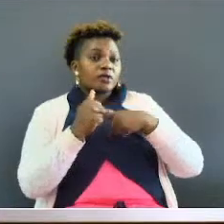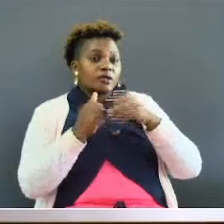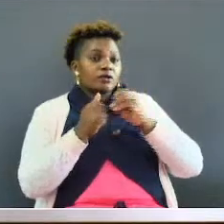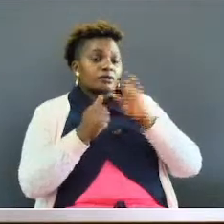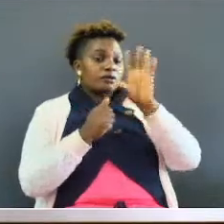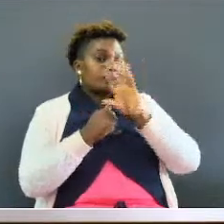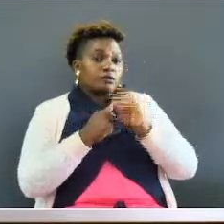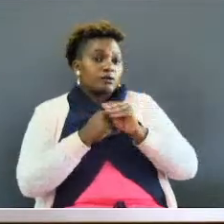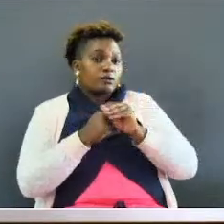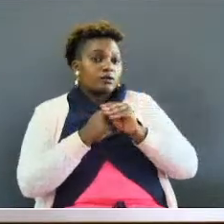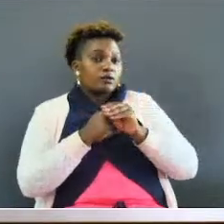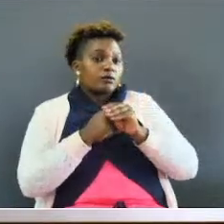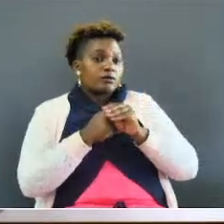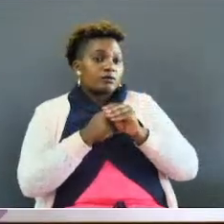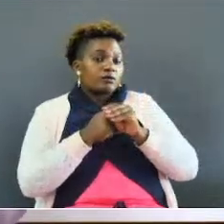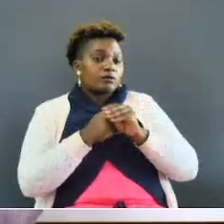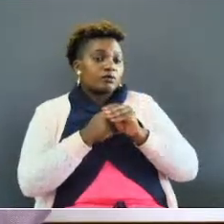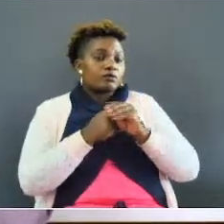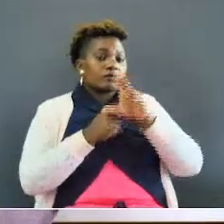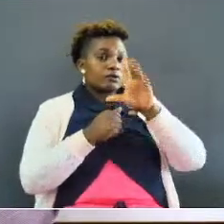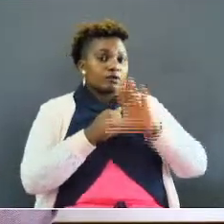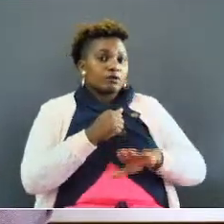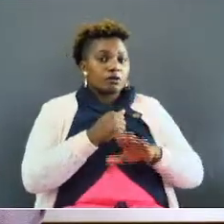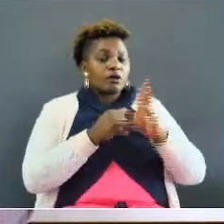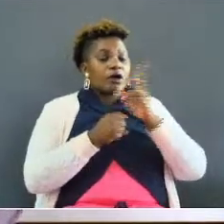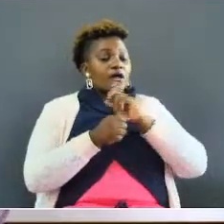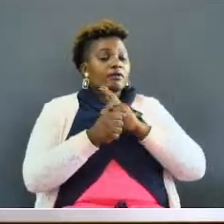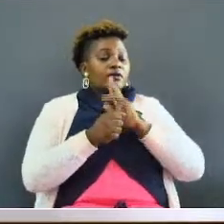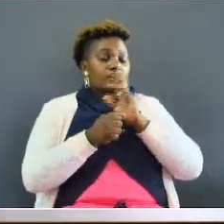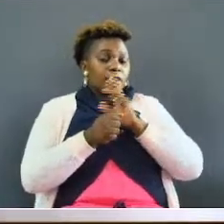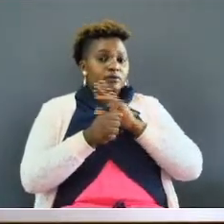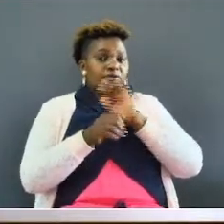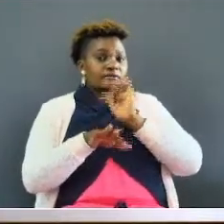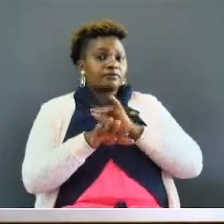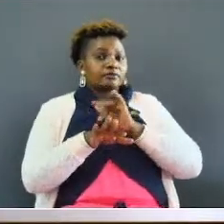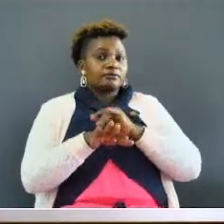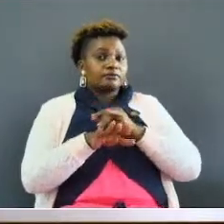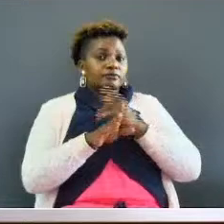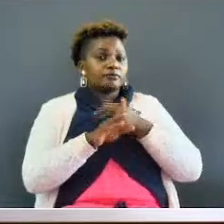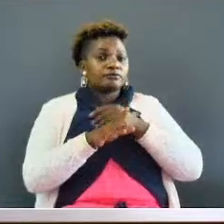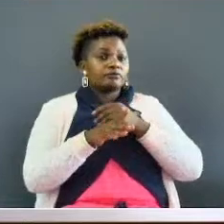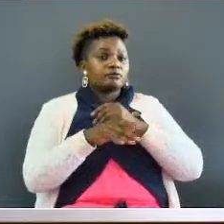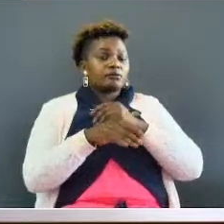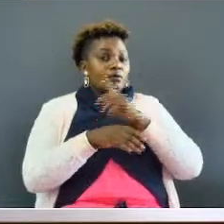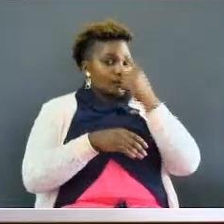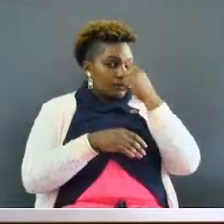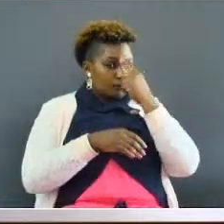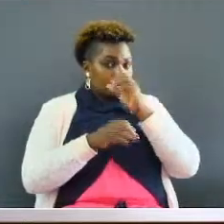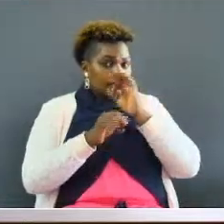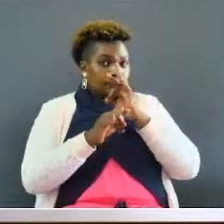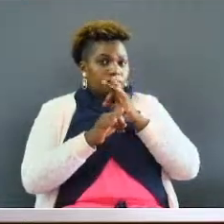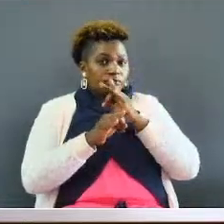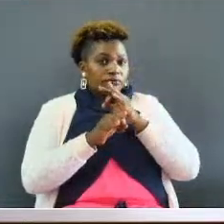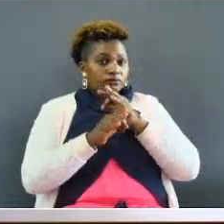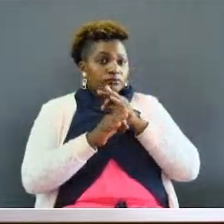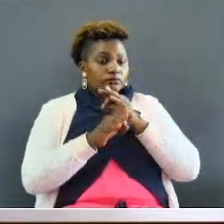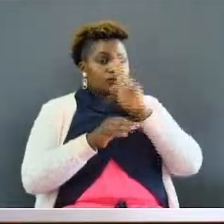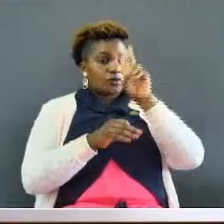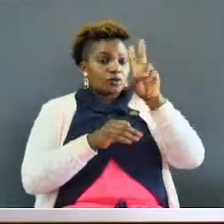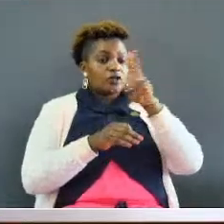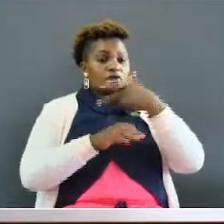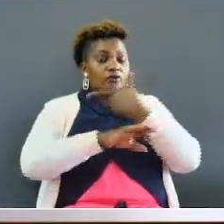60% you get a lower risk of infection from the Delta variant, even when you have had 2